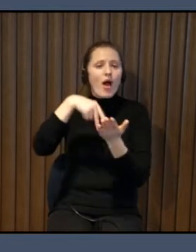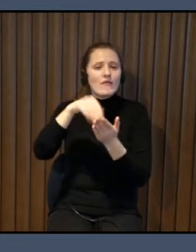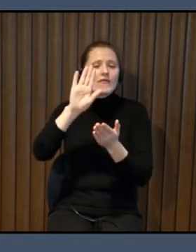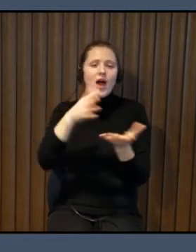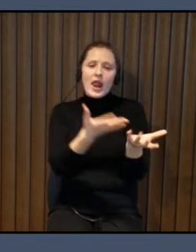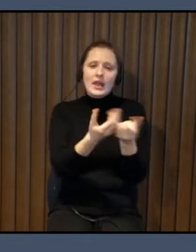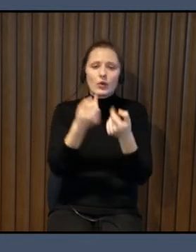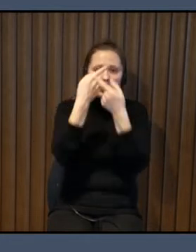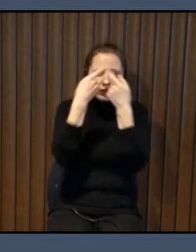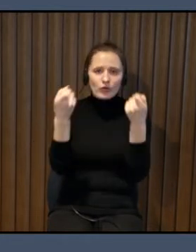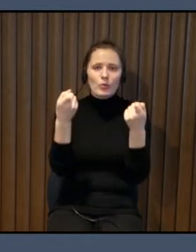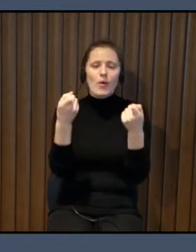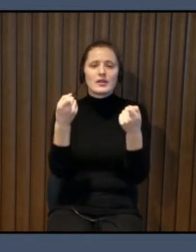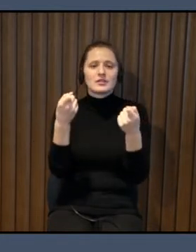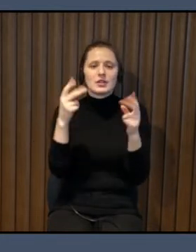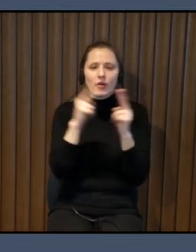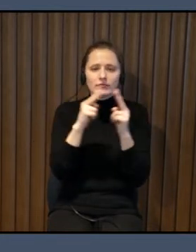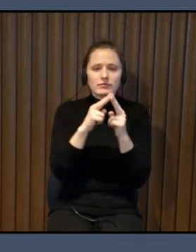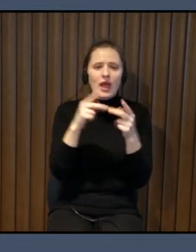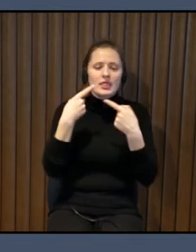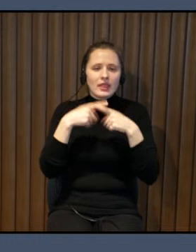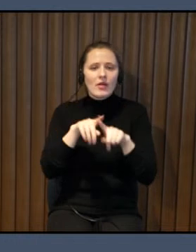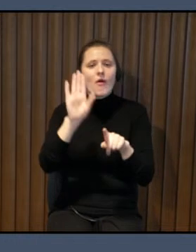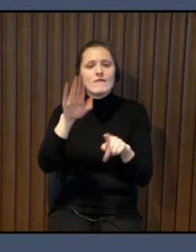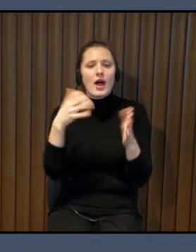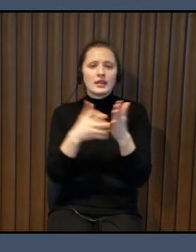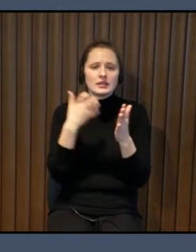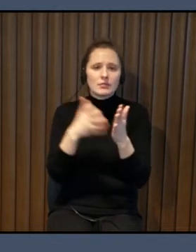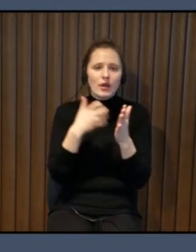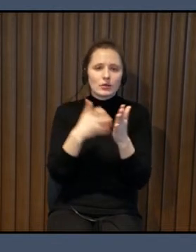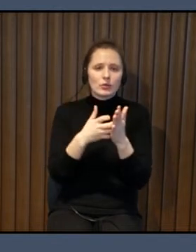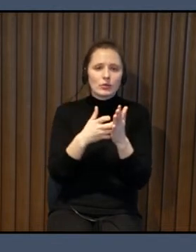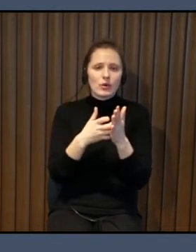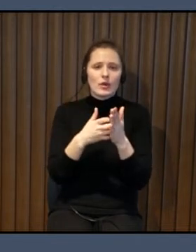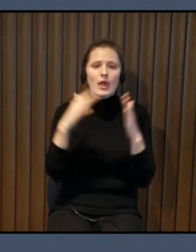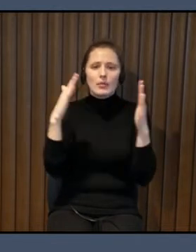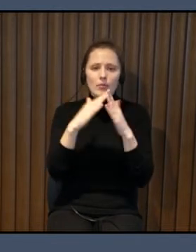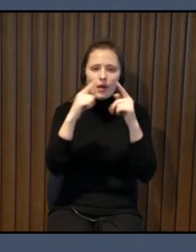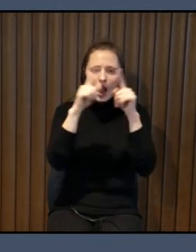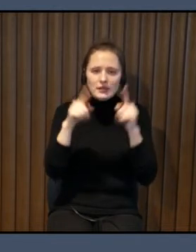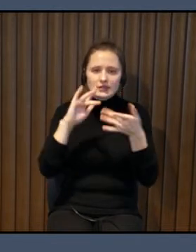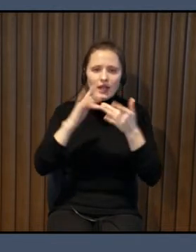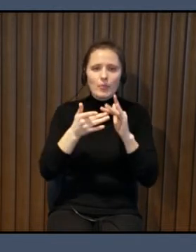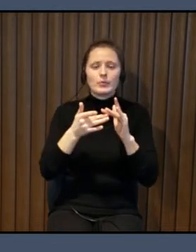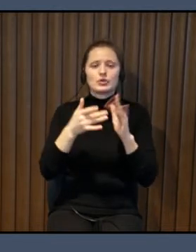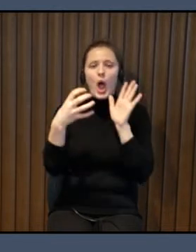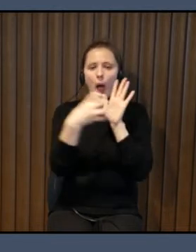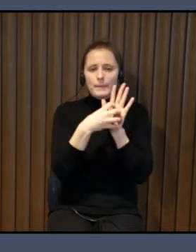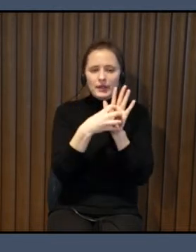everyone, to have accessibility and to be able to access everything by